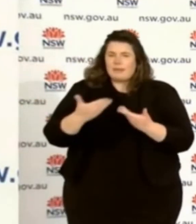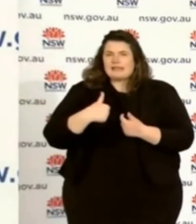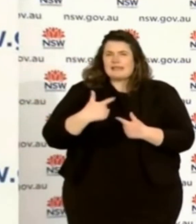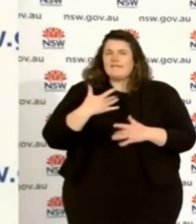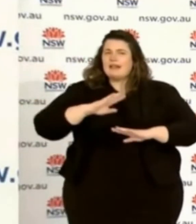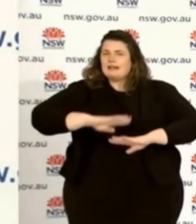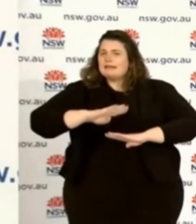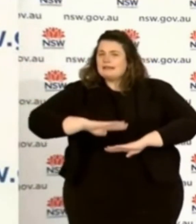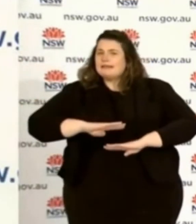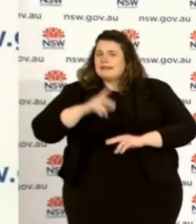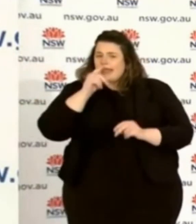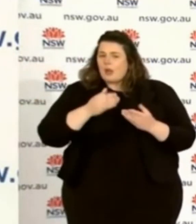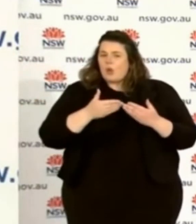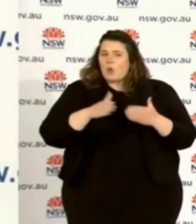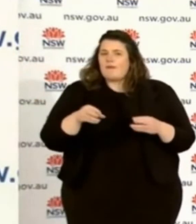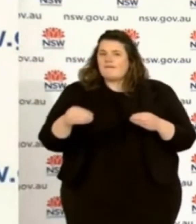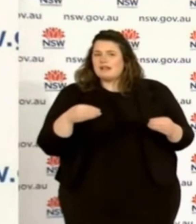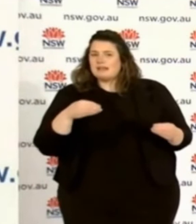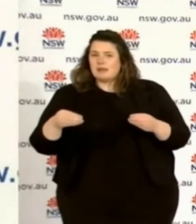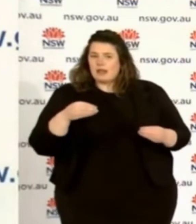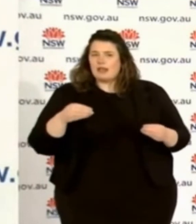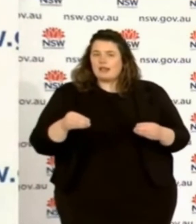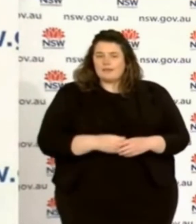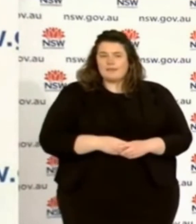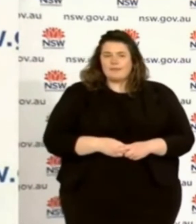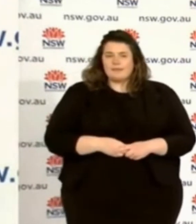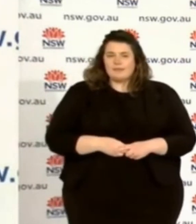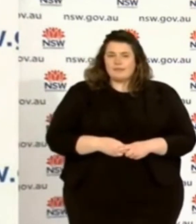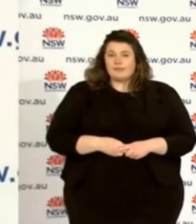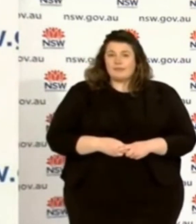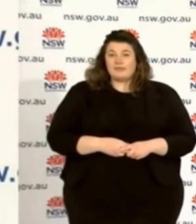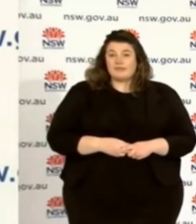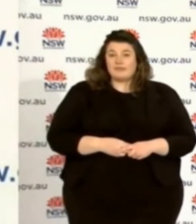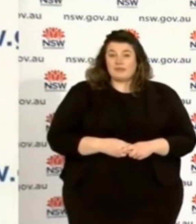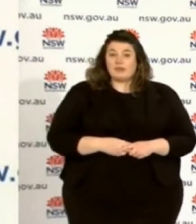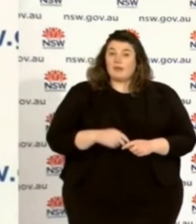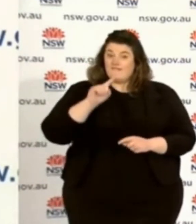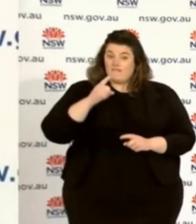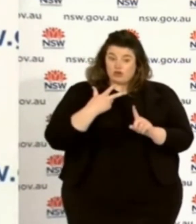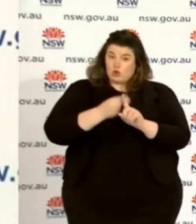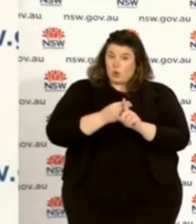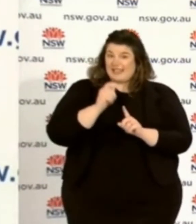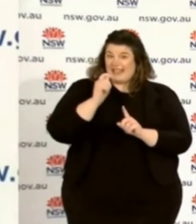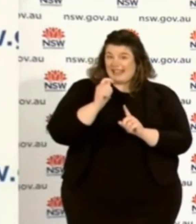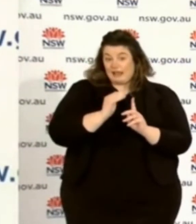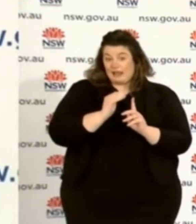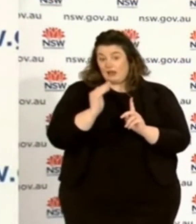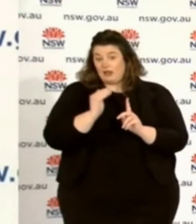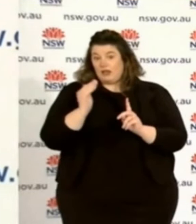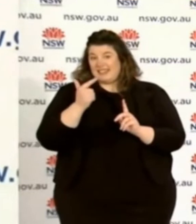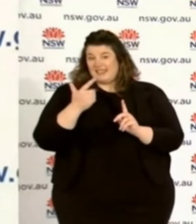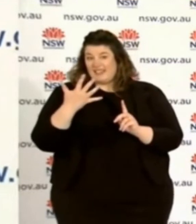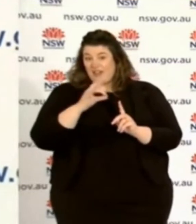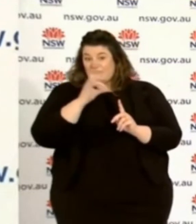of confidence, as does the fact that we're inching towards the late 70s on first doses already, which gives us